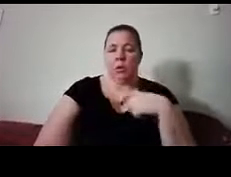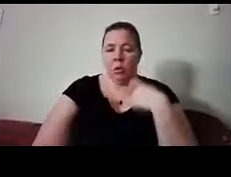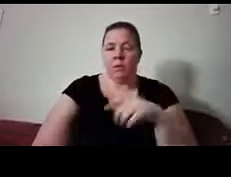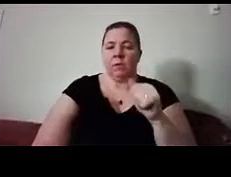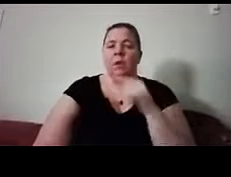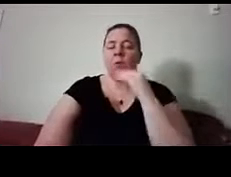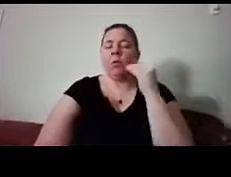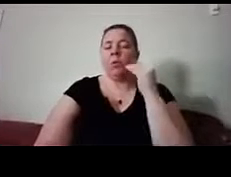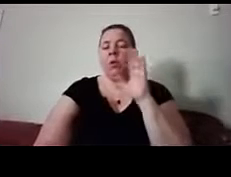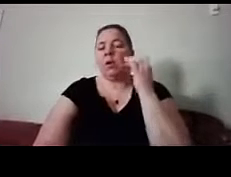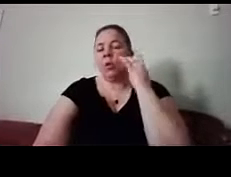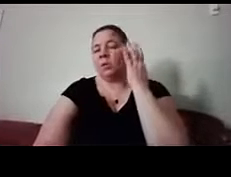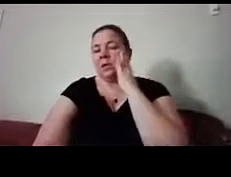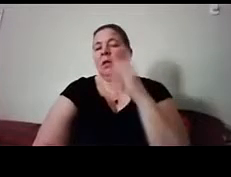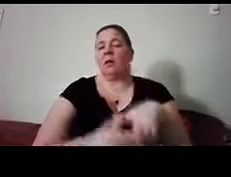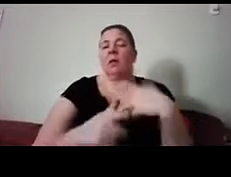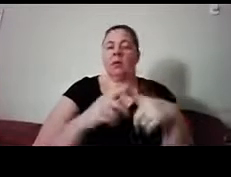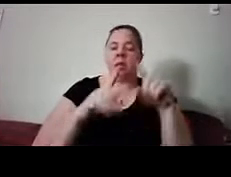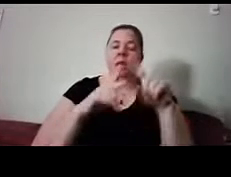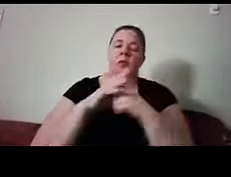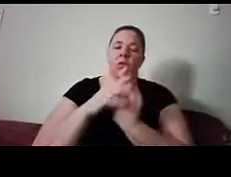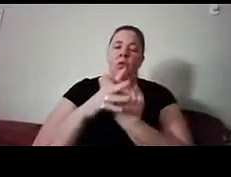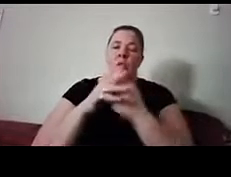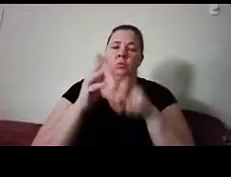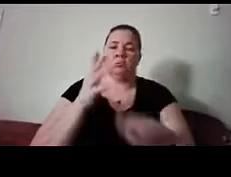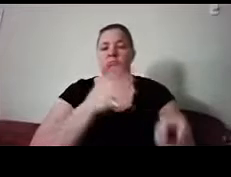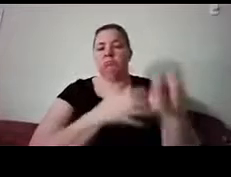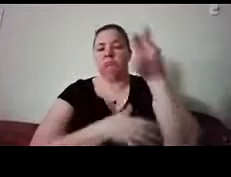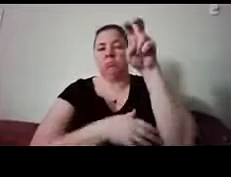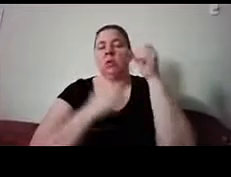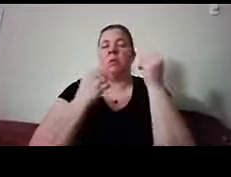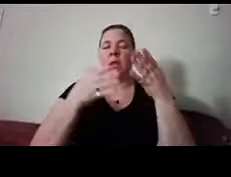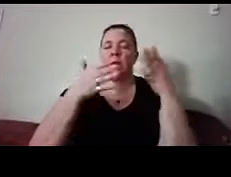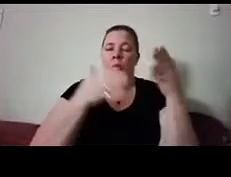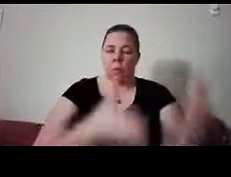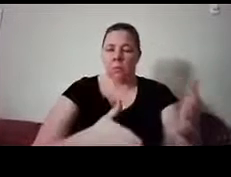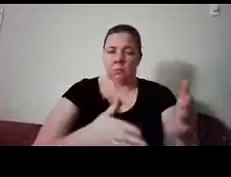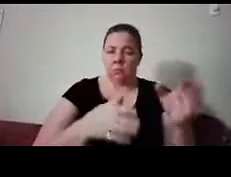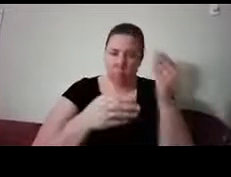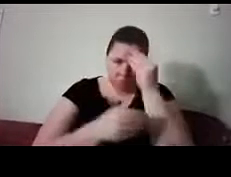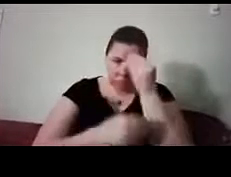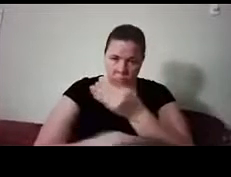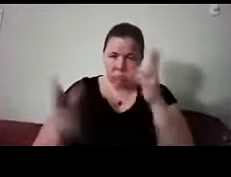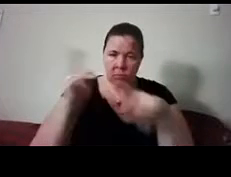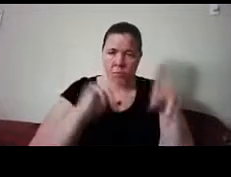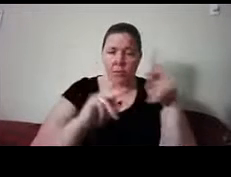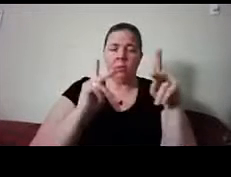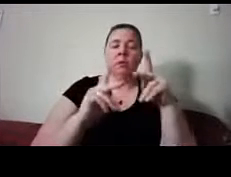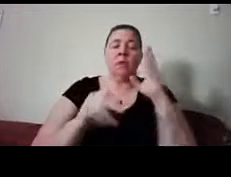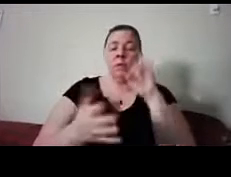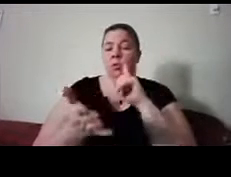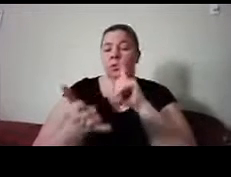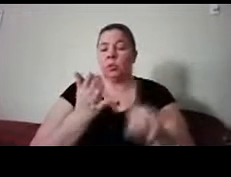at an hotel, and then he started doing a road trip. So there are lots of ways, and also if you